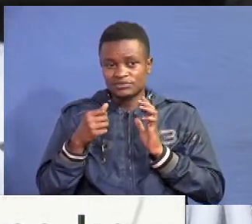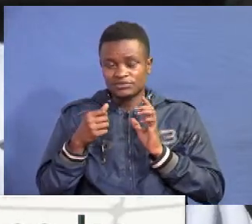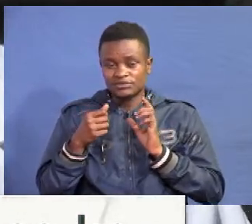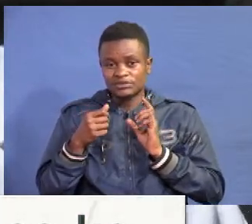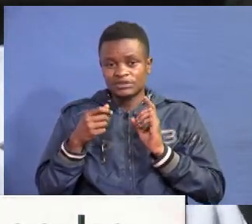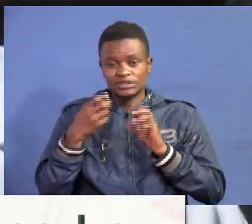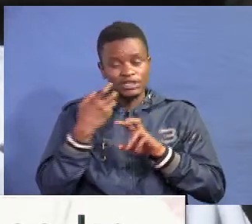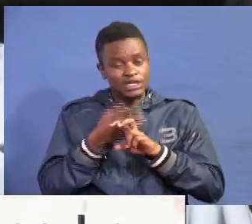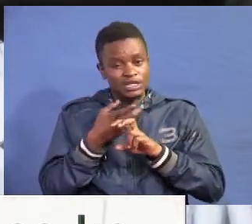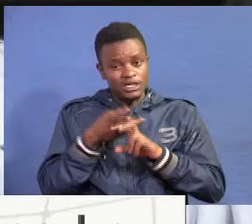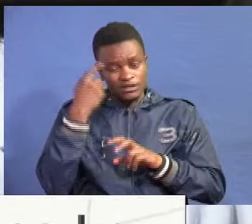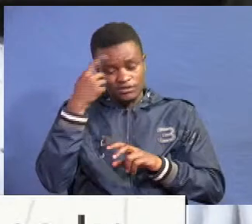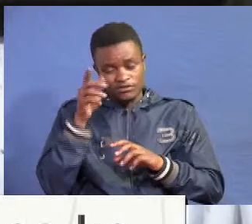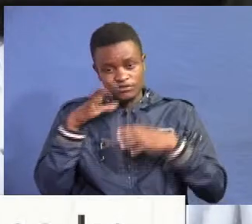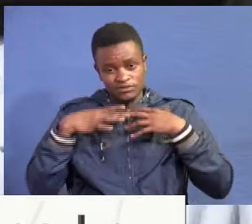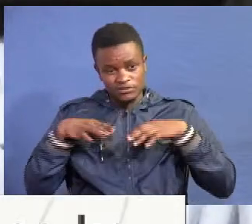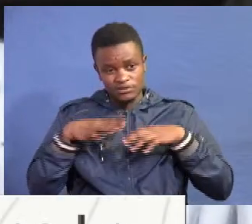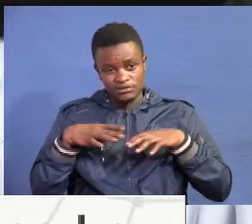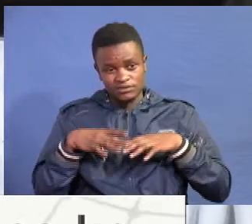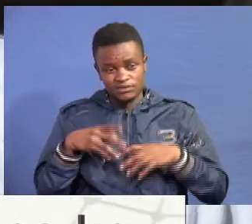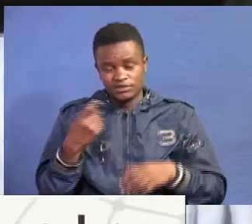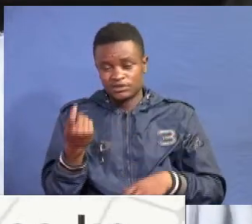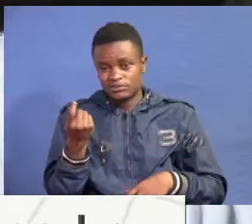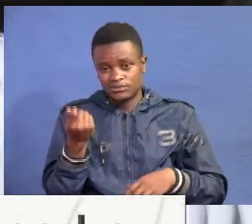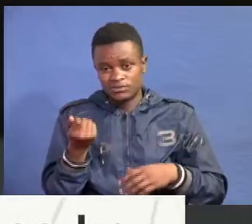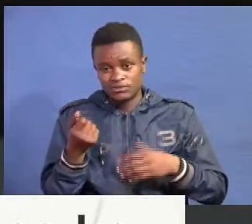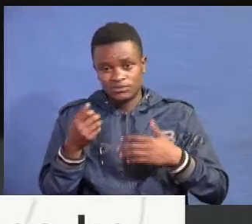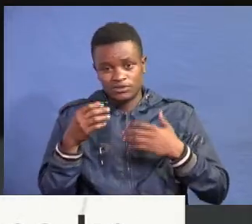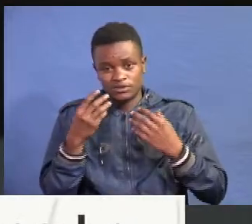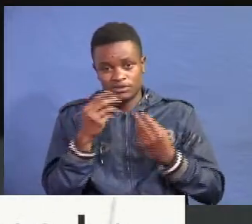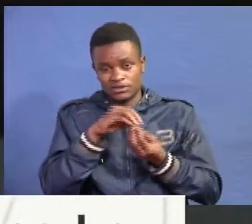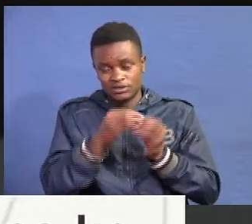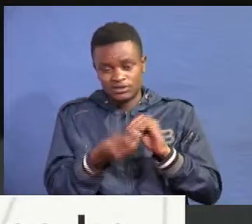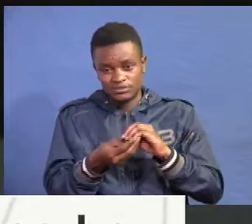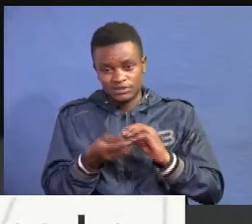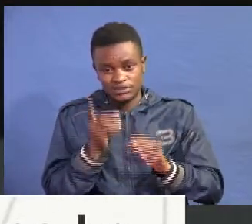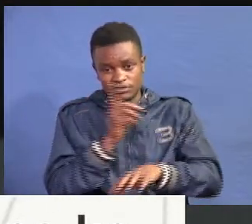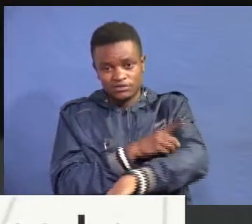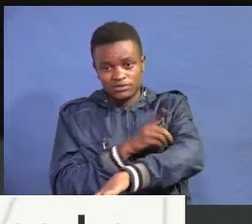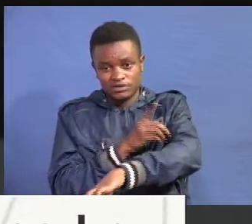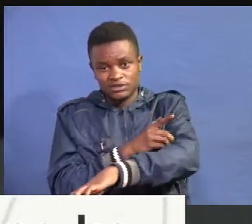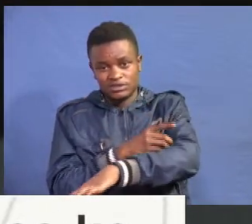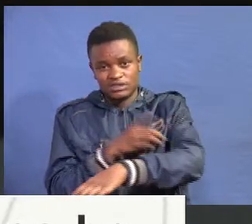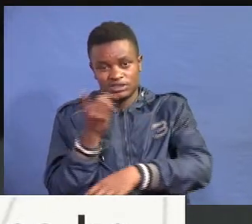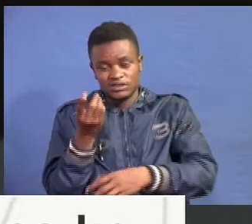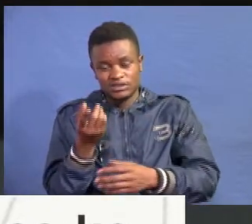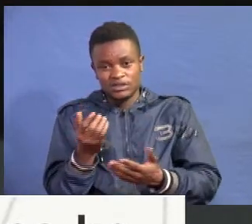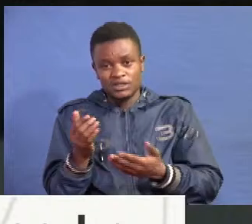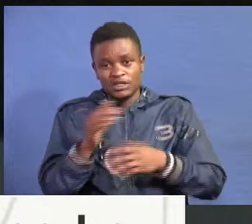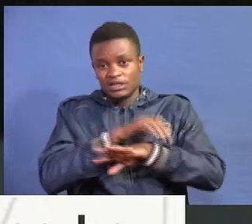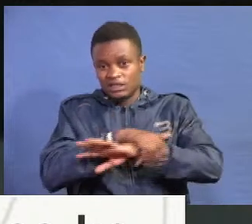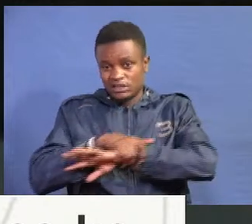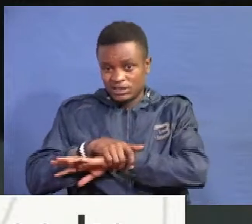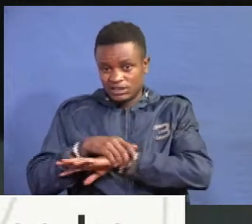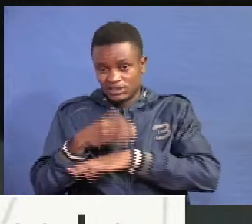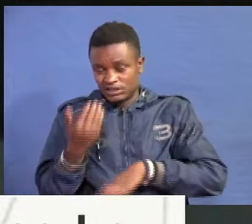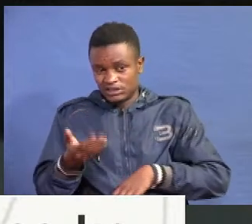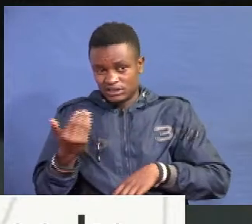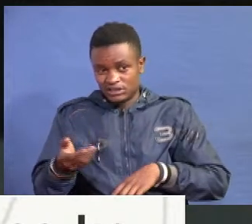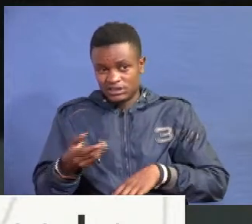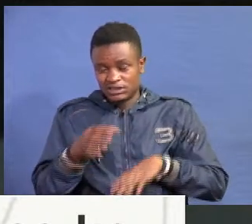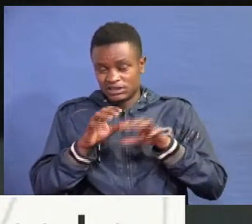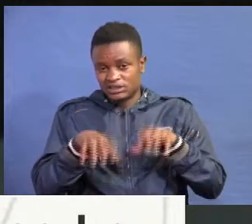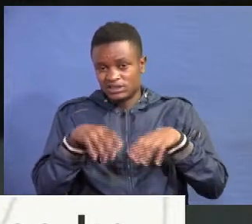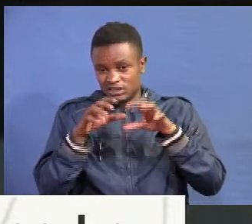to vaccinate Merex because it is very expensive. I undertake matters animal health across all. According to